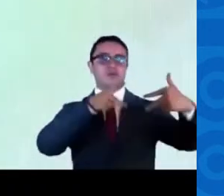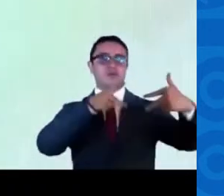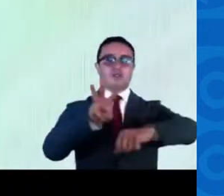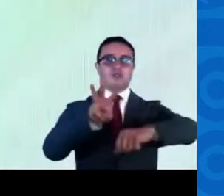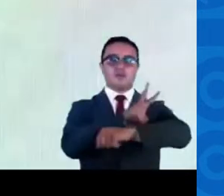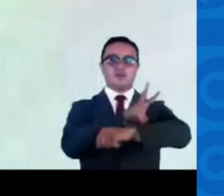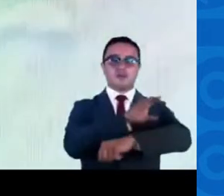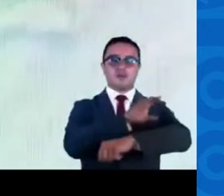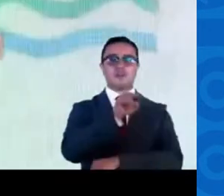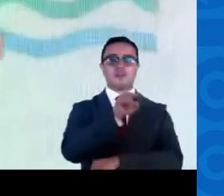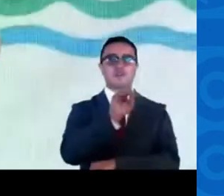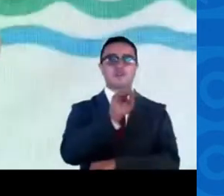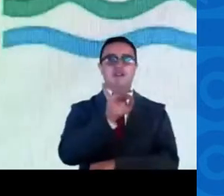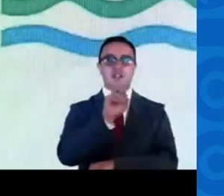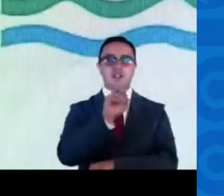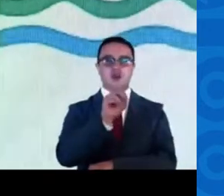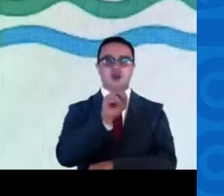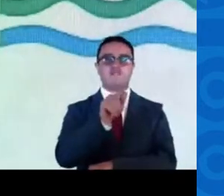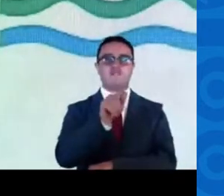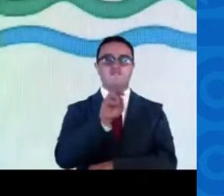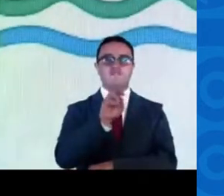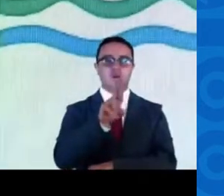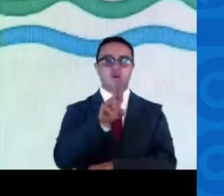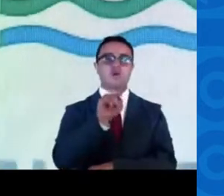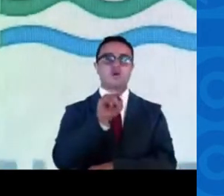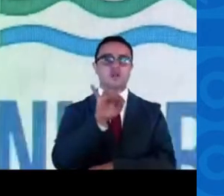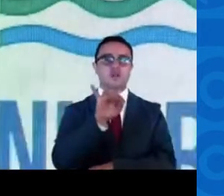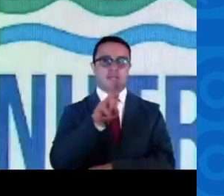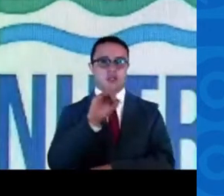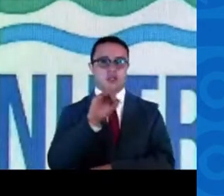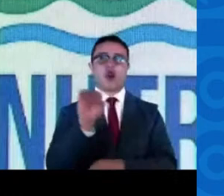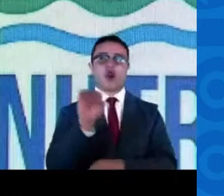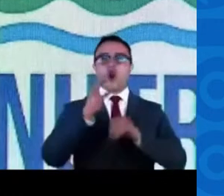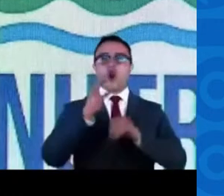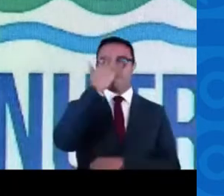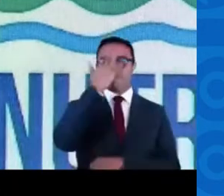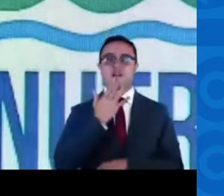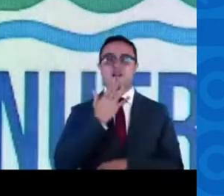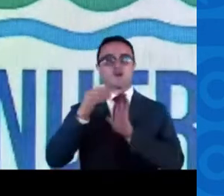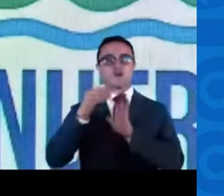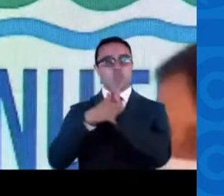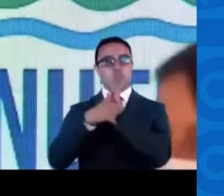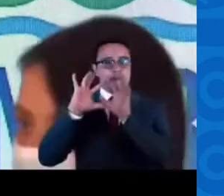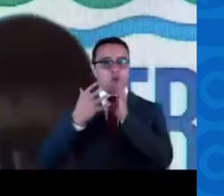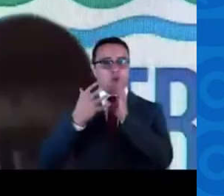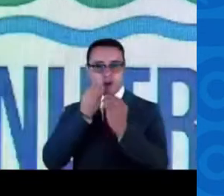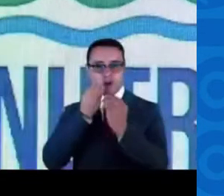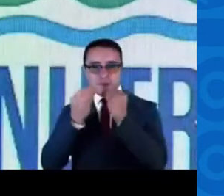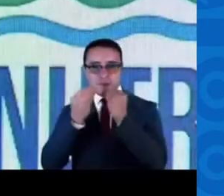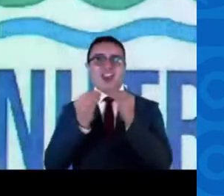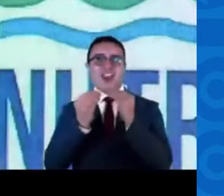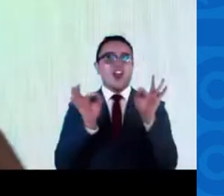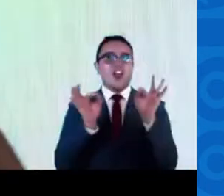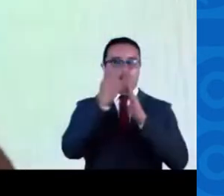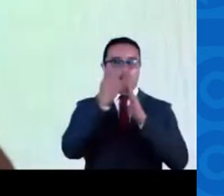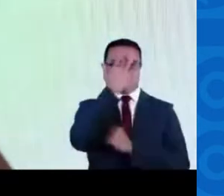Thank you, Lola, for your kind words and your positive energy. So as promised,